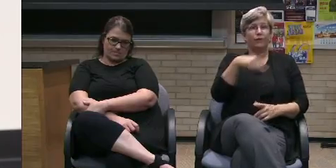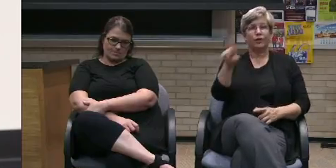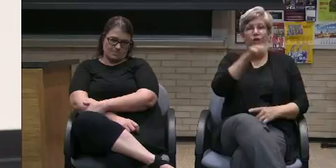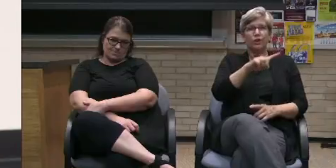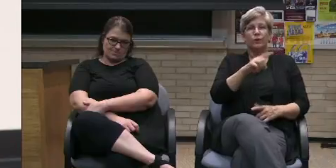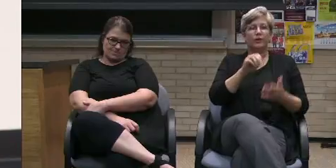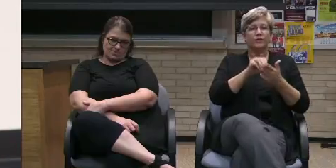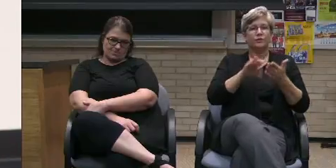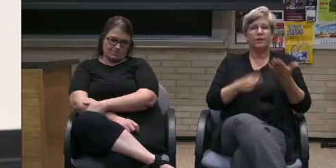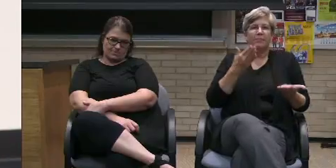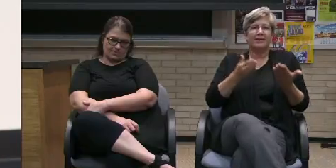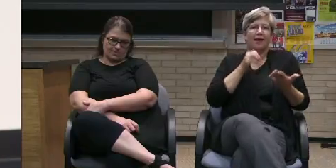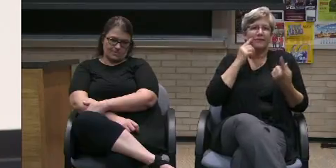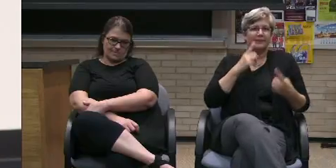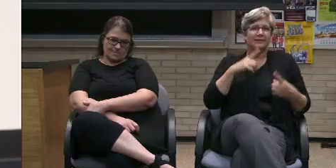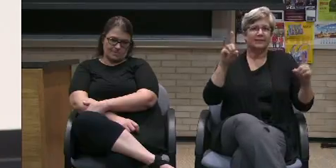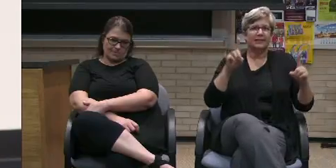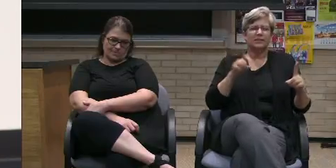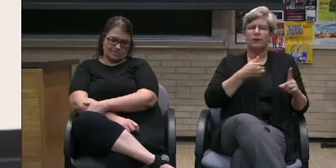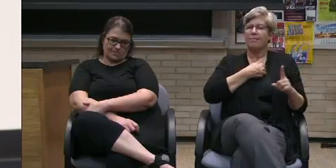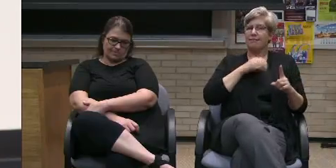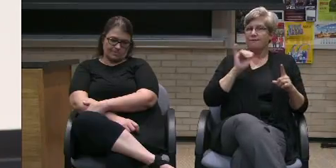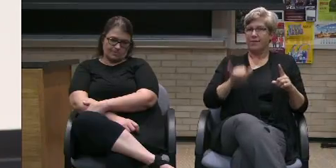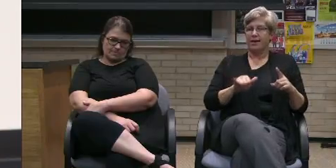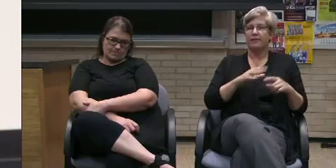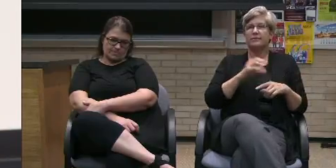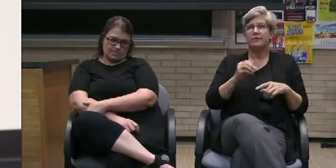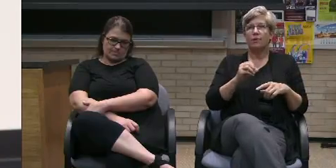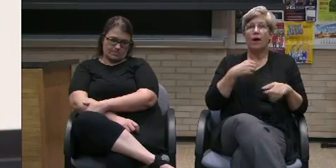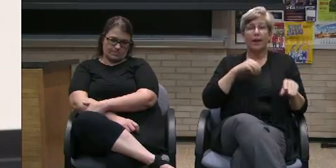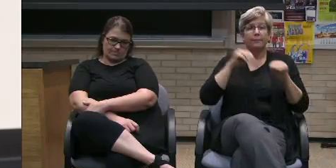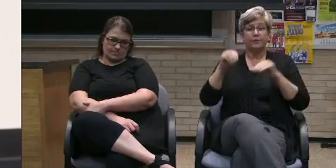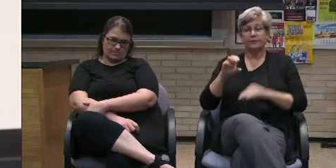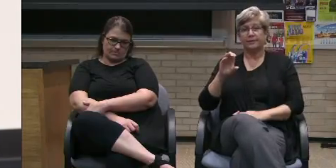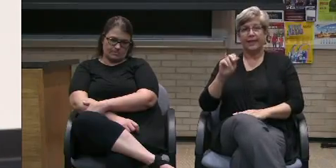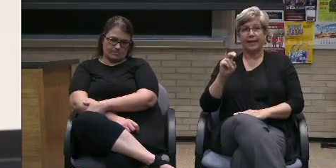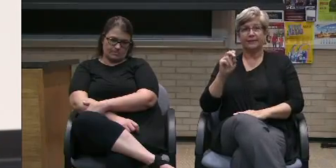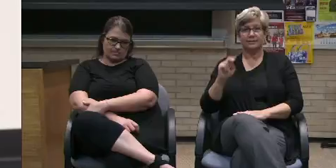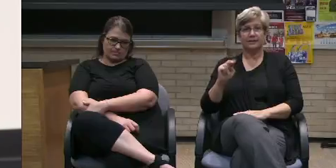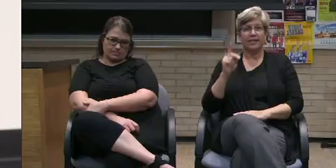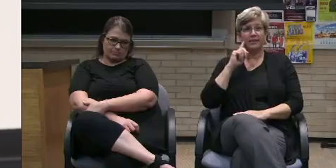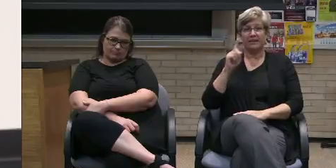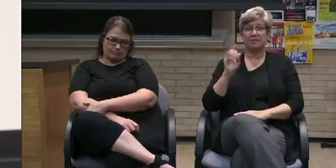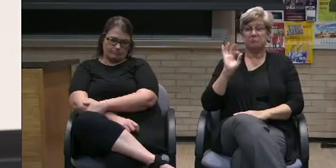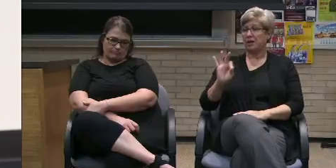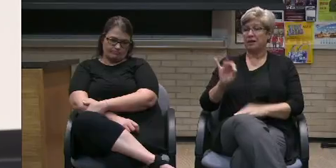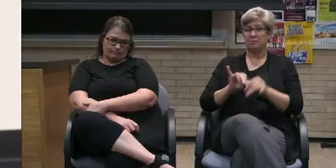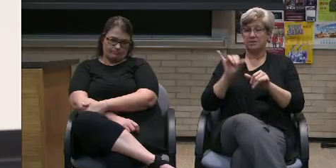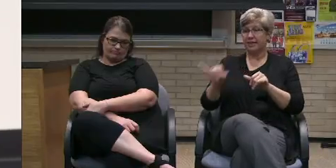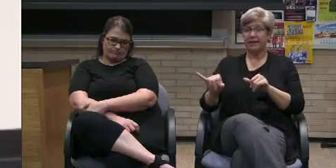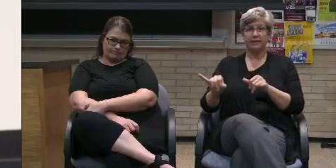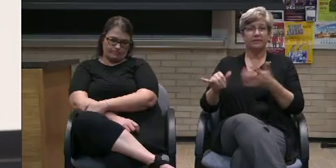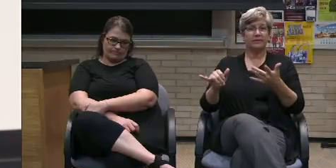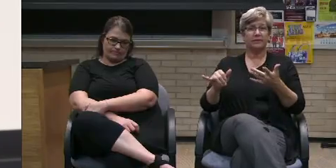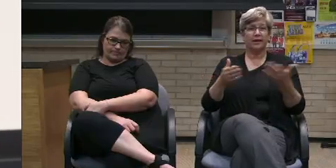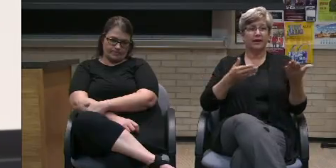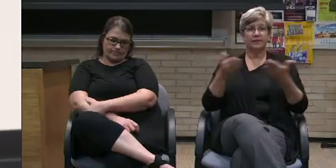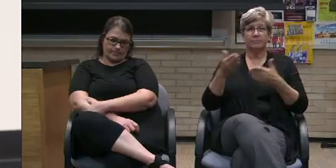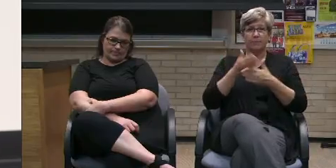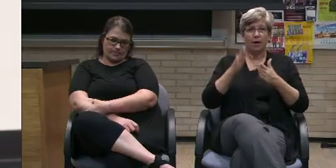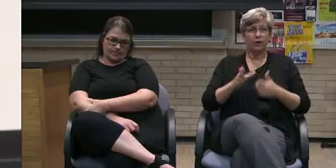rails. So I love that work. And so I moved to Canton thinking, this is it, it's gonna be great. I took my partner and